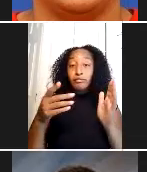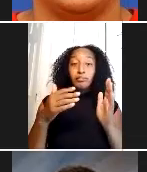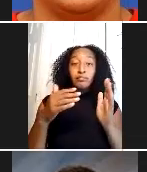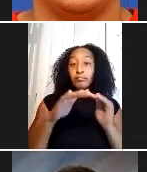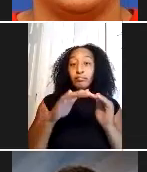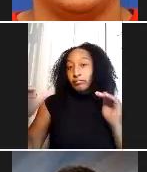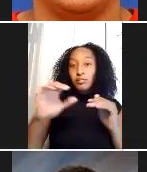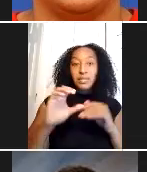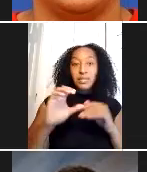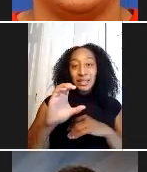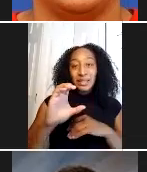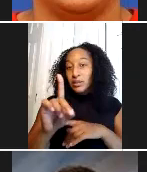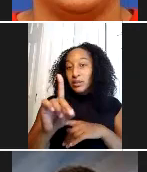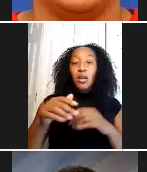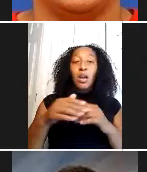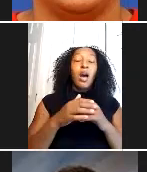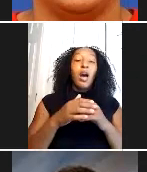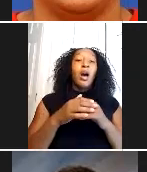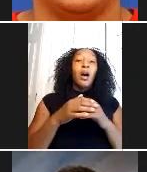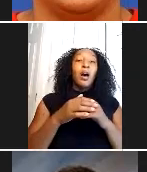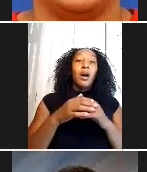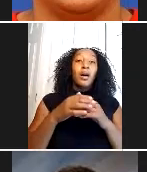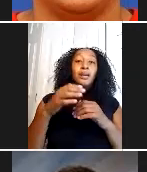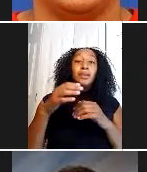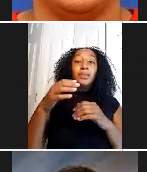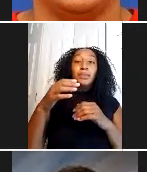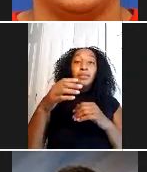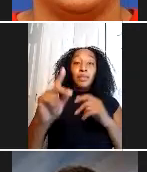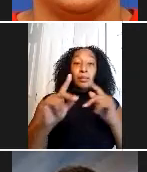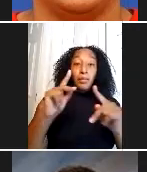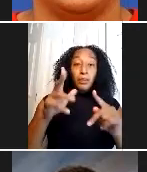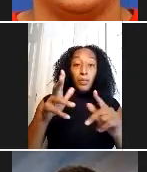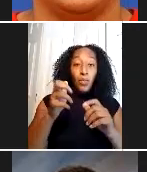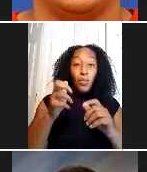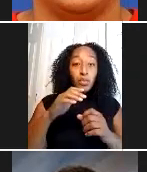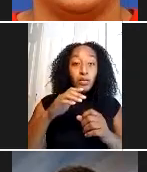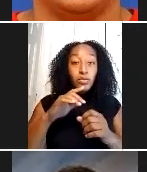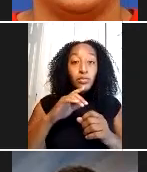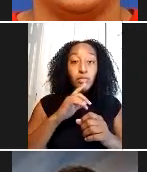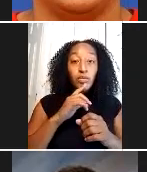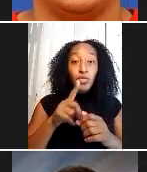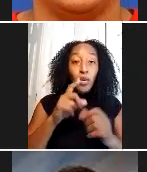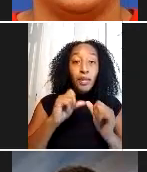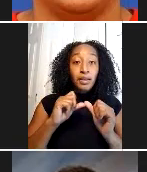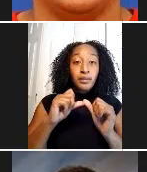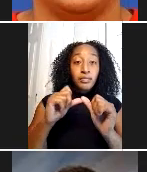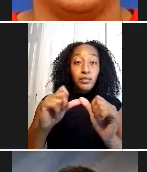how you should be preparing in terms of dealing with the material, okay?